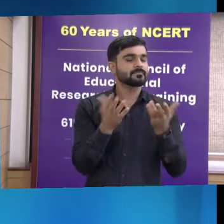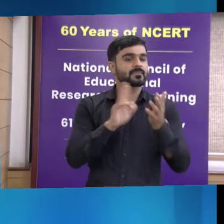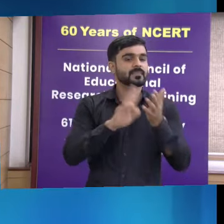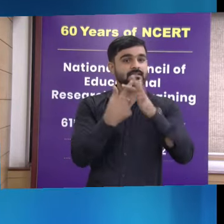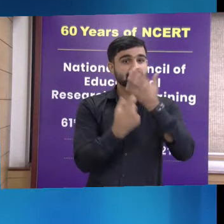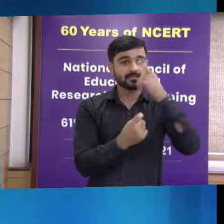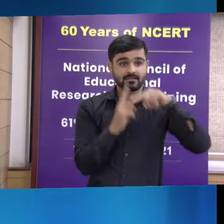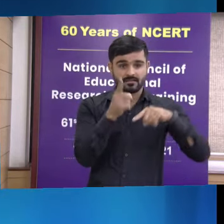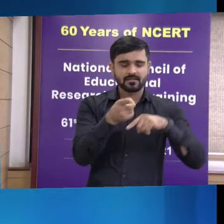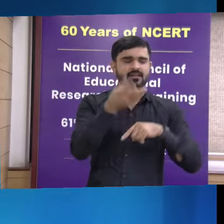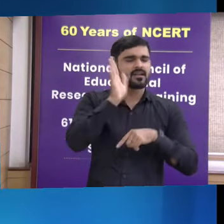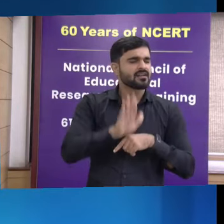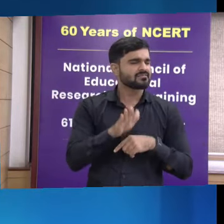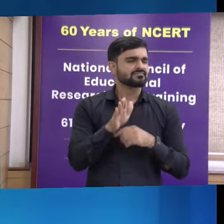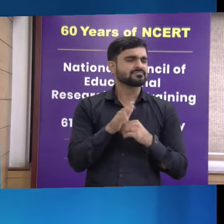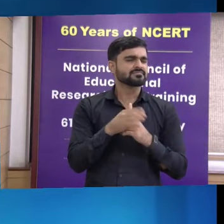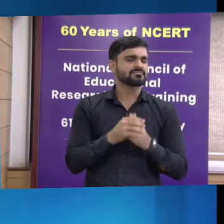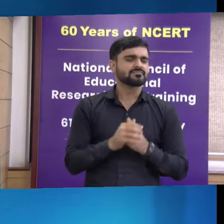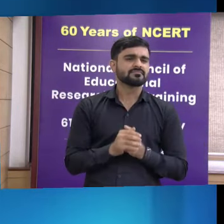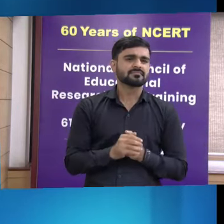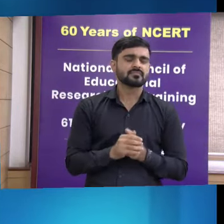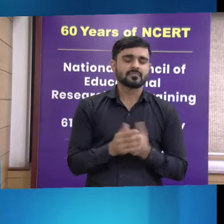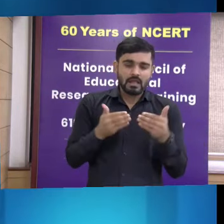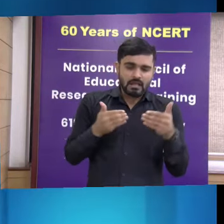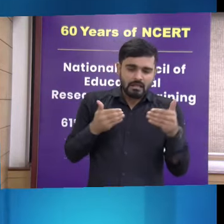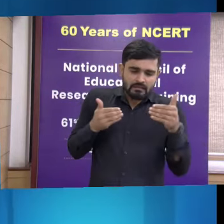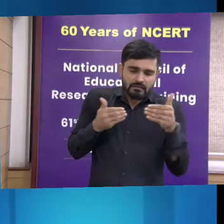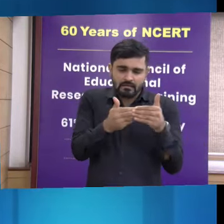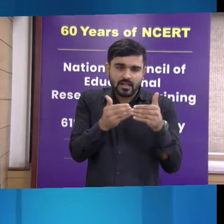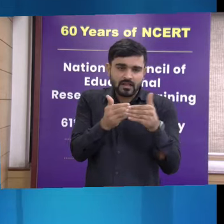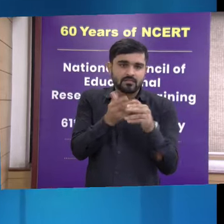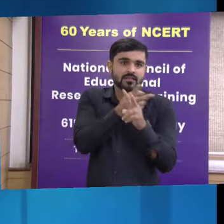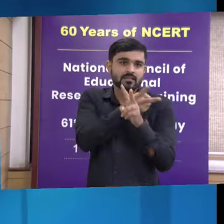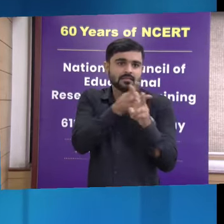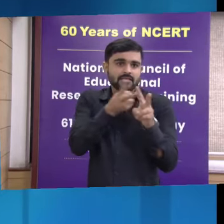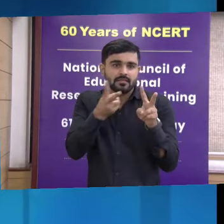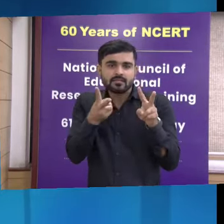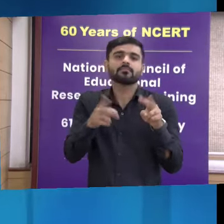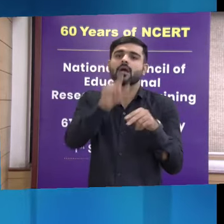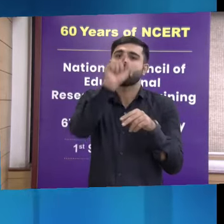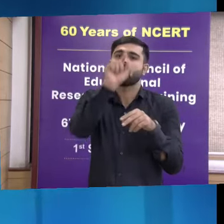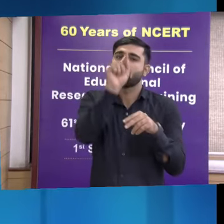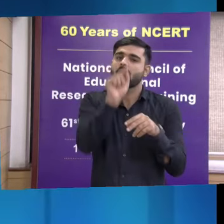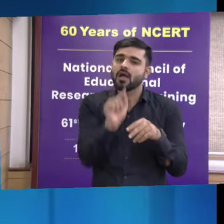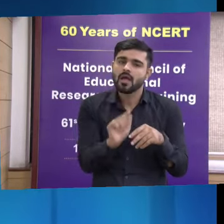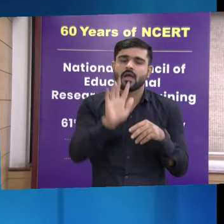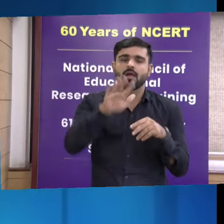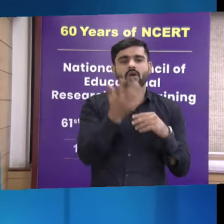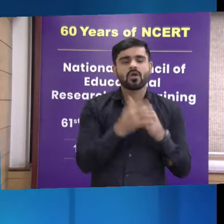NCERT has been closely involved in different guidelines and different